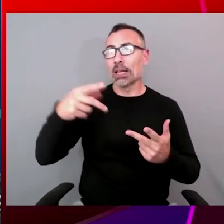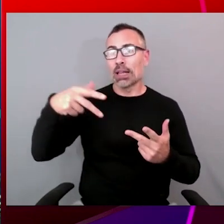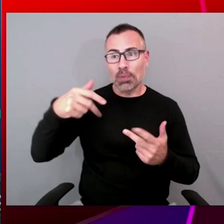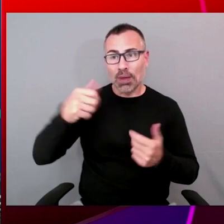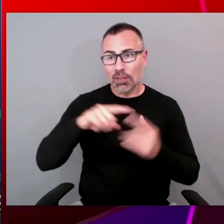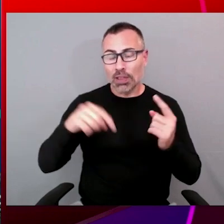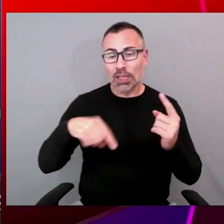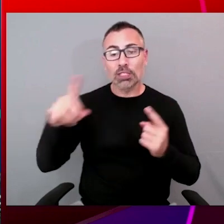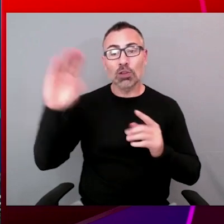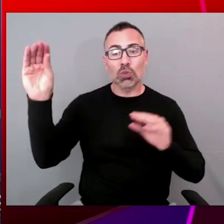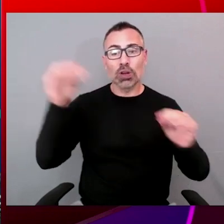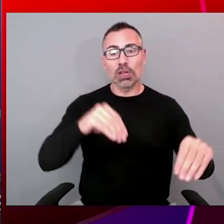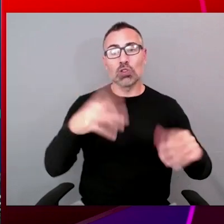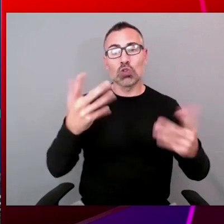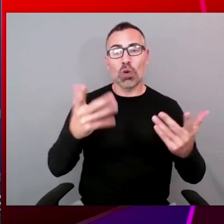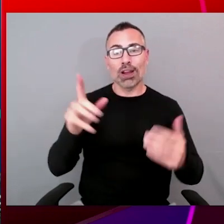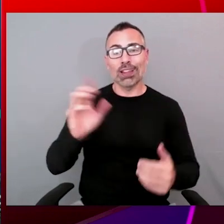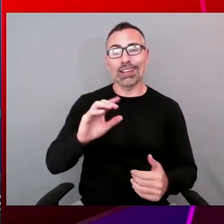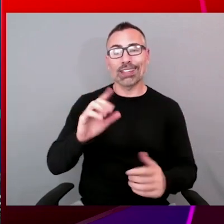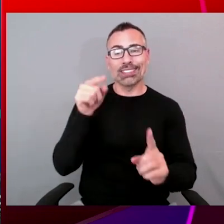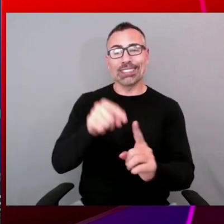Amazon Redshift.